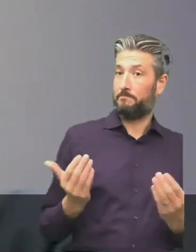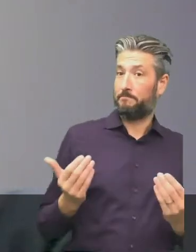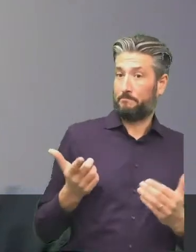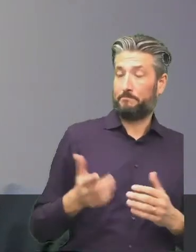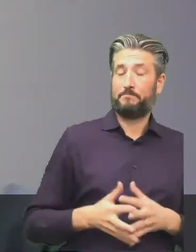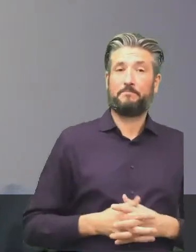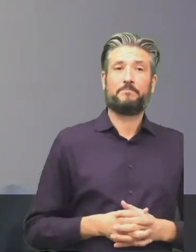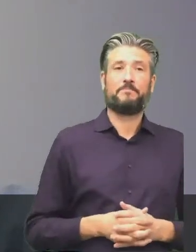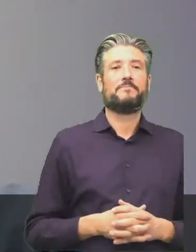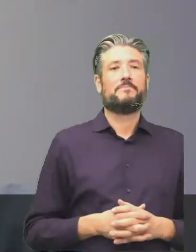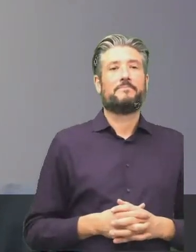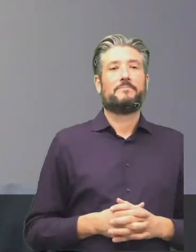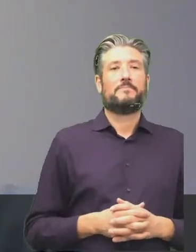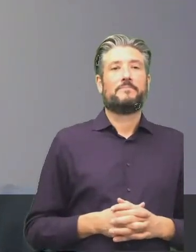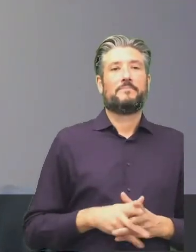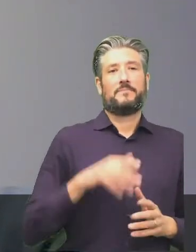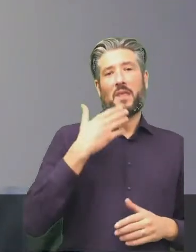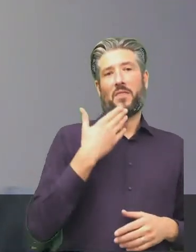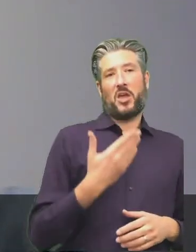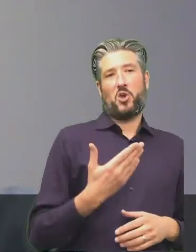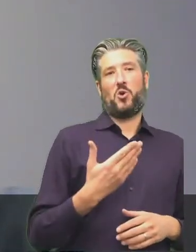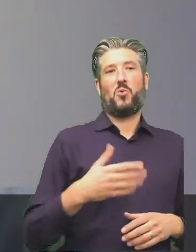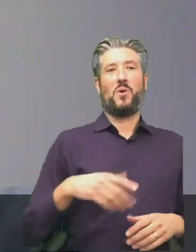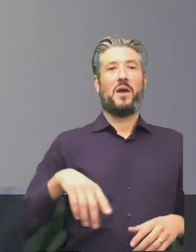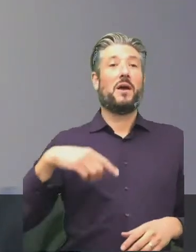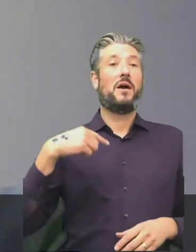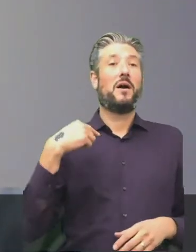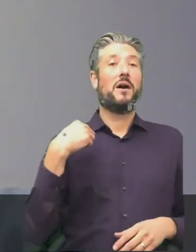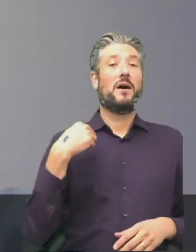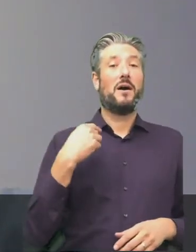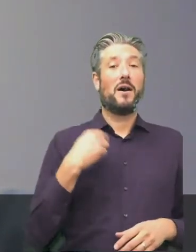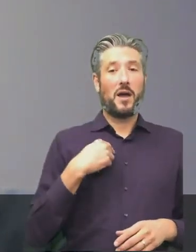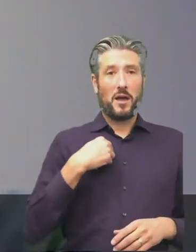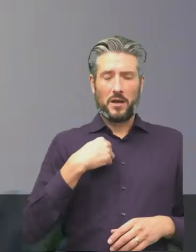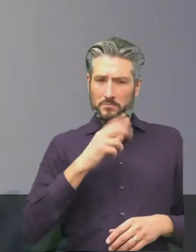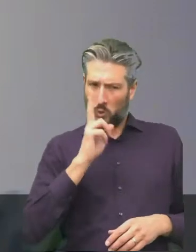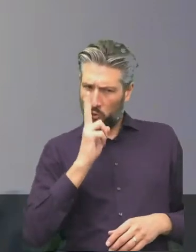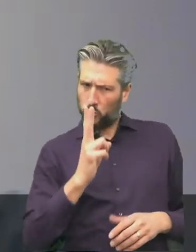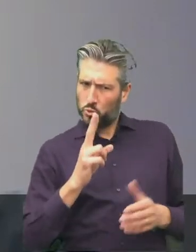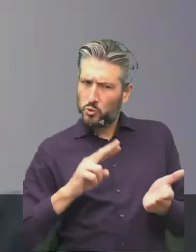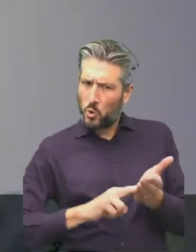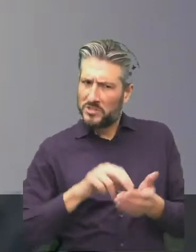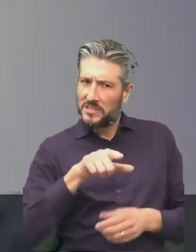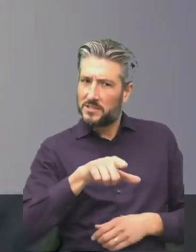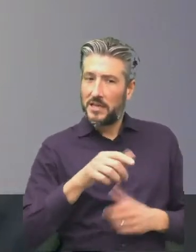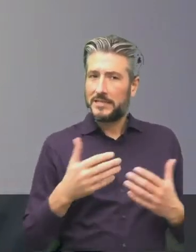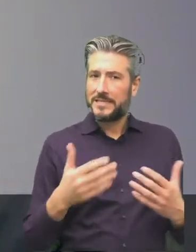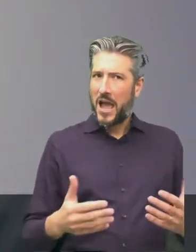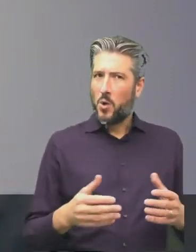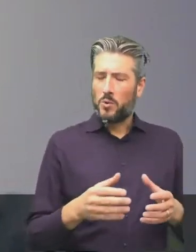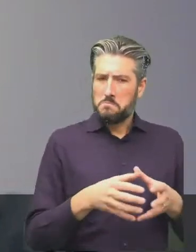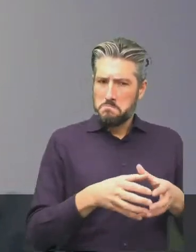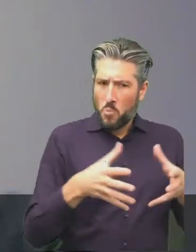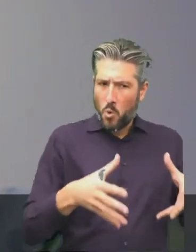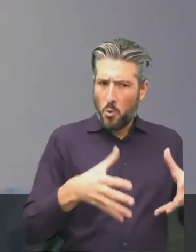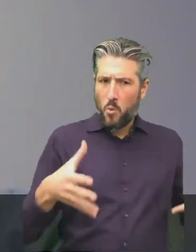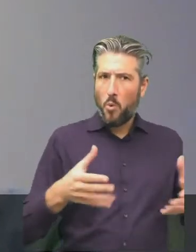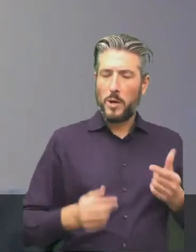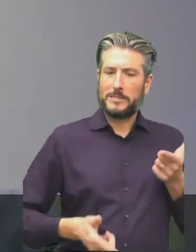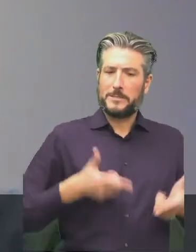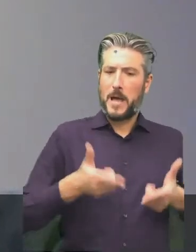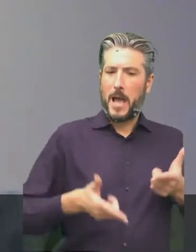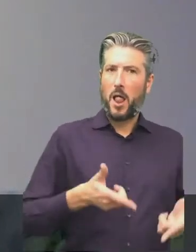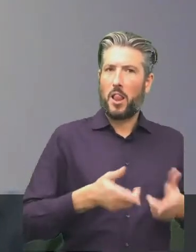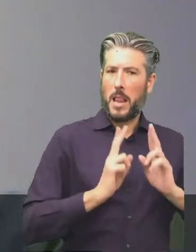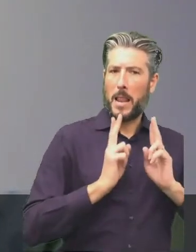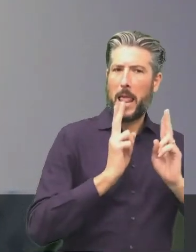Thank you. I've noticed increase in the number of cycling lanes locally, but they often